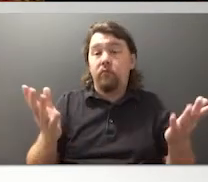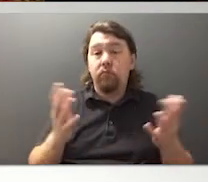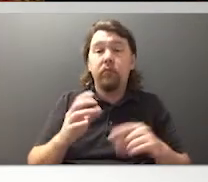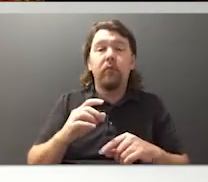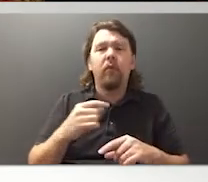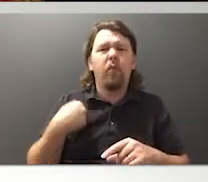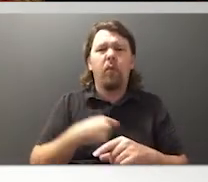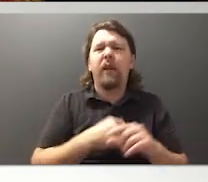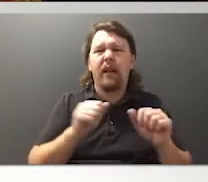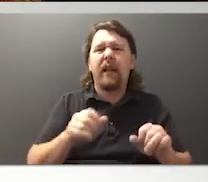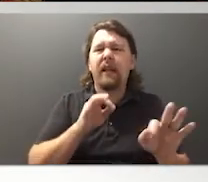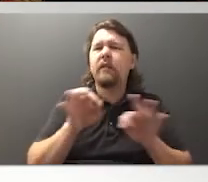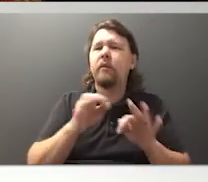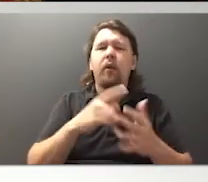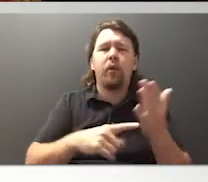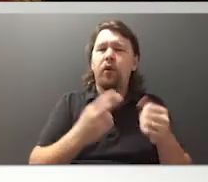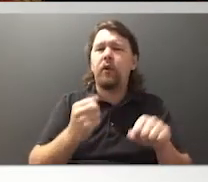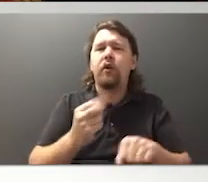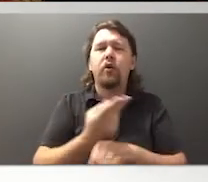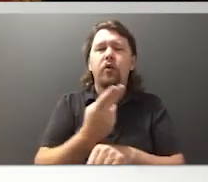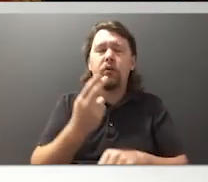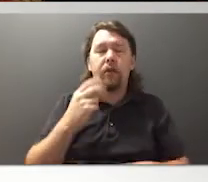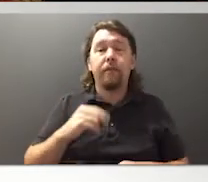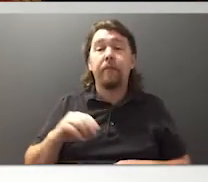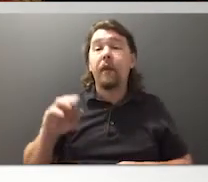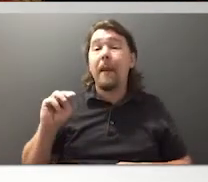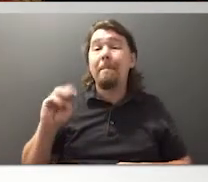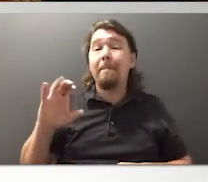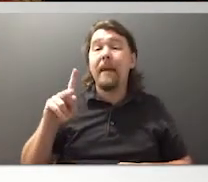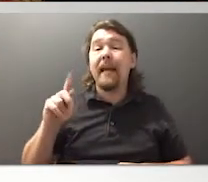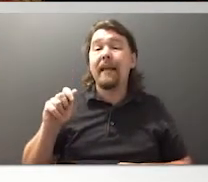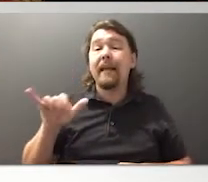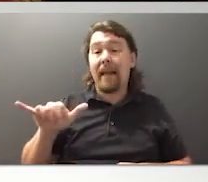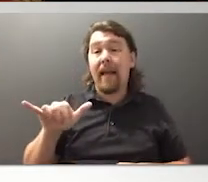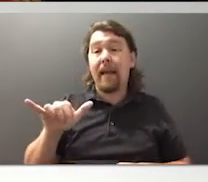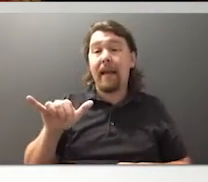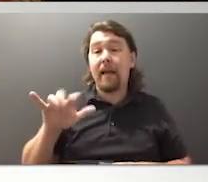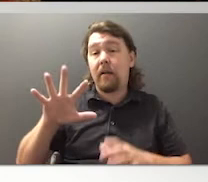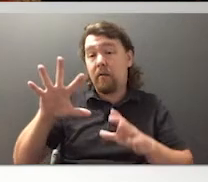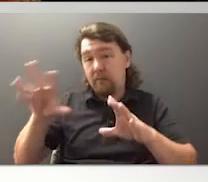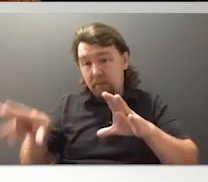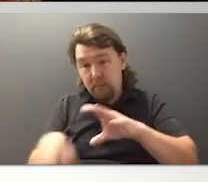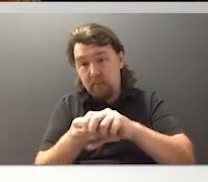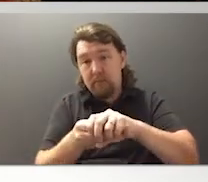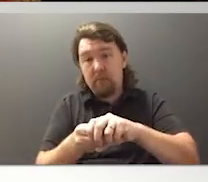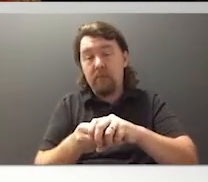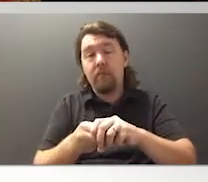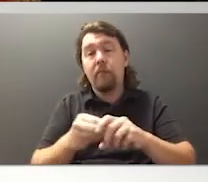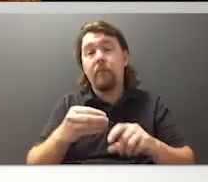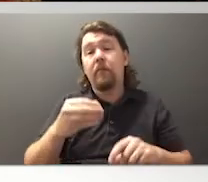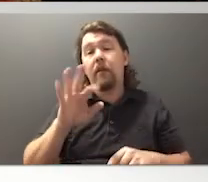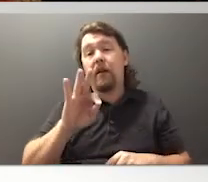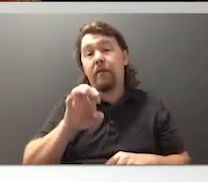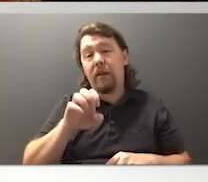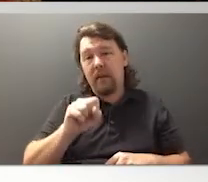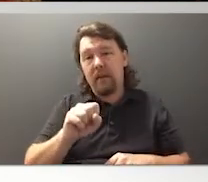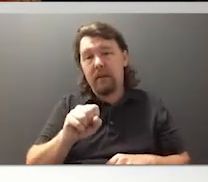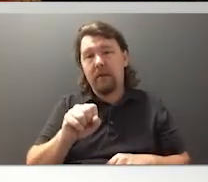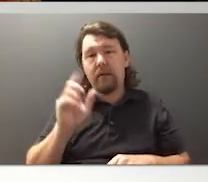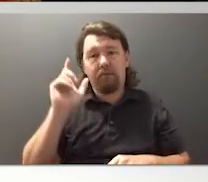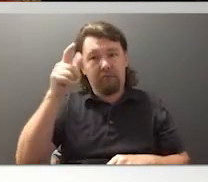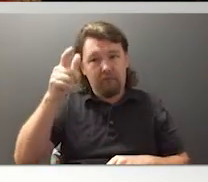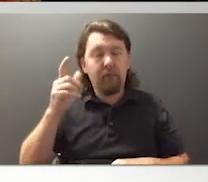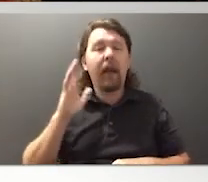for. When McKay rolls over into this arm, it too will become an educational savings